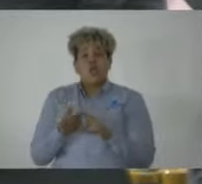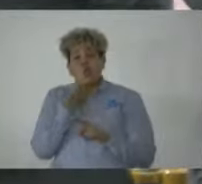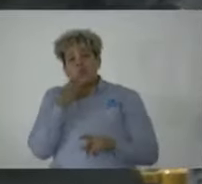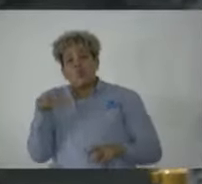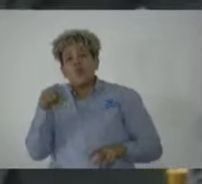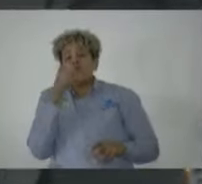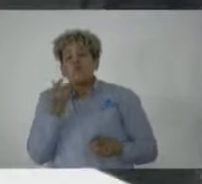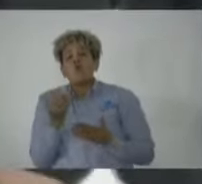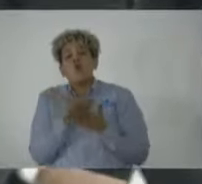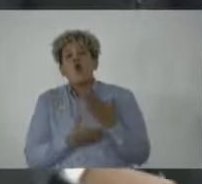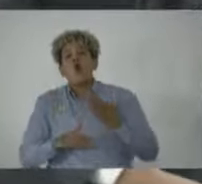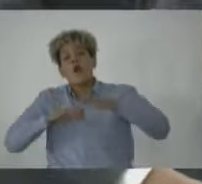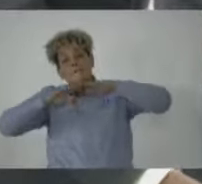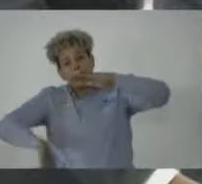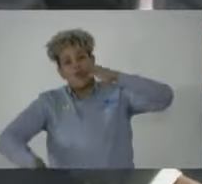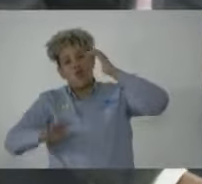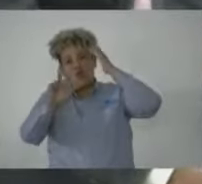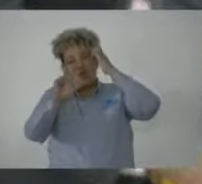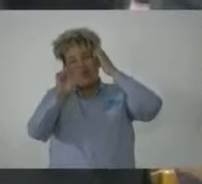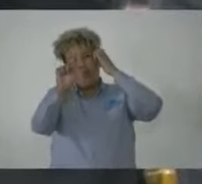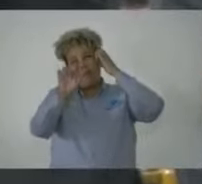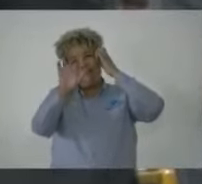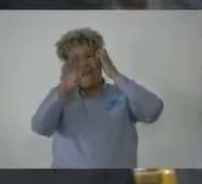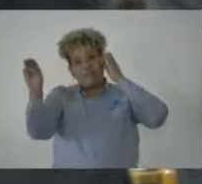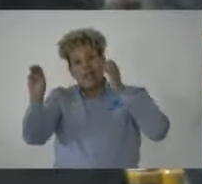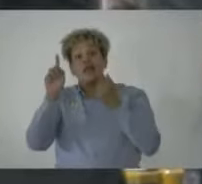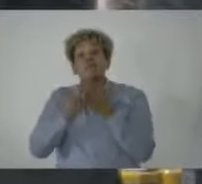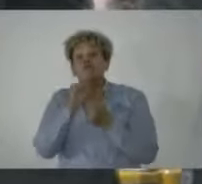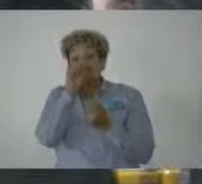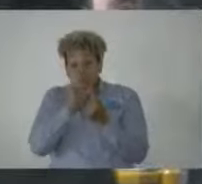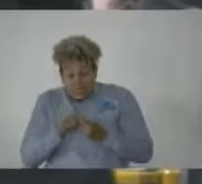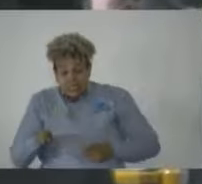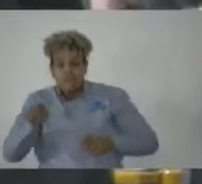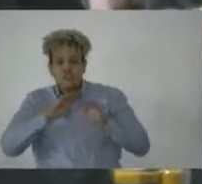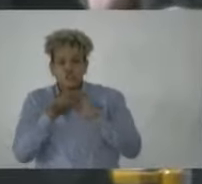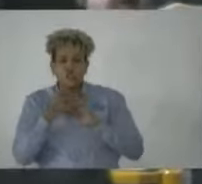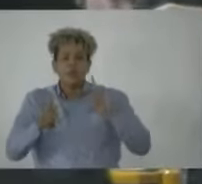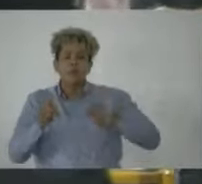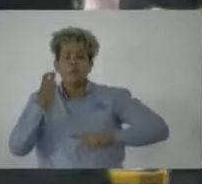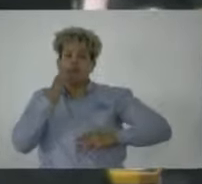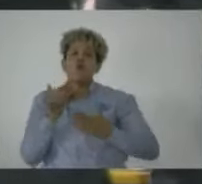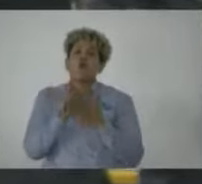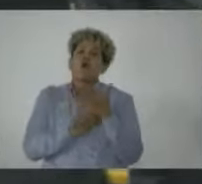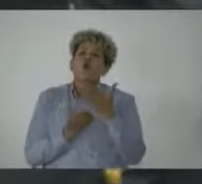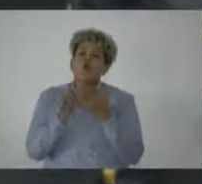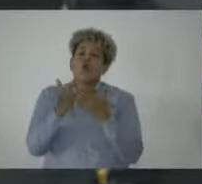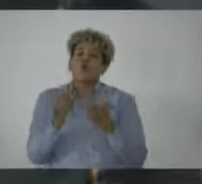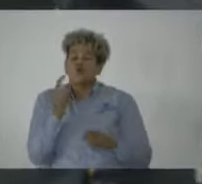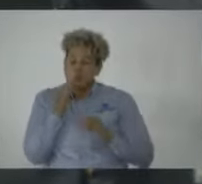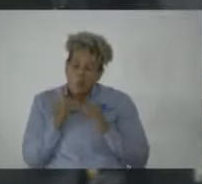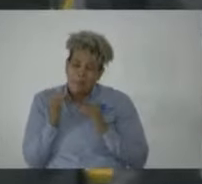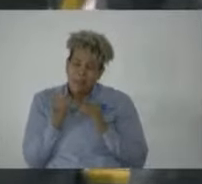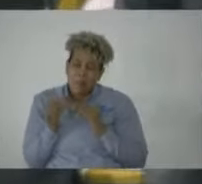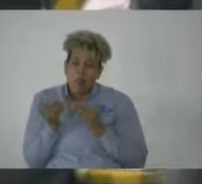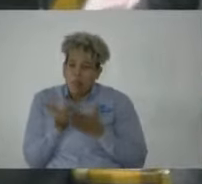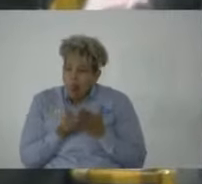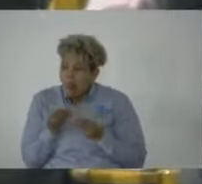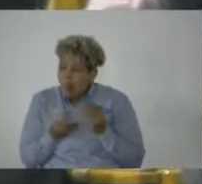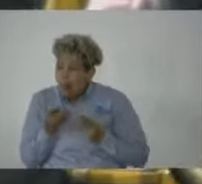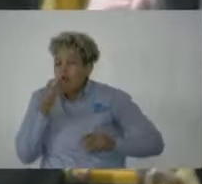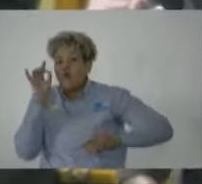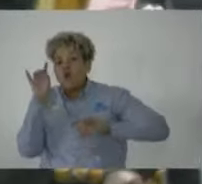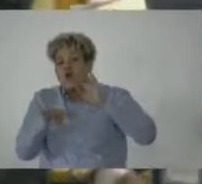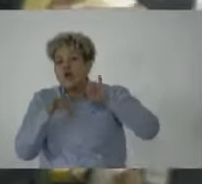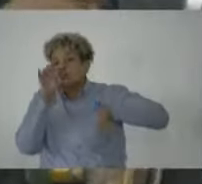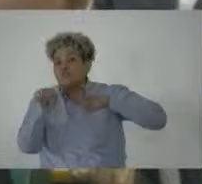those who earn below the income tax threshold, and in particular, Jamaicans earning close to minimum wage who are contributing